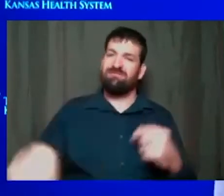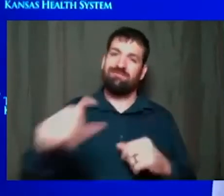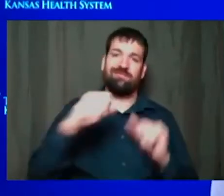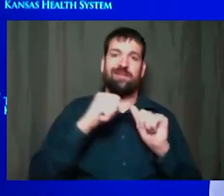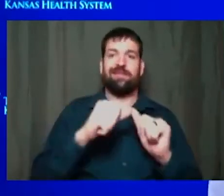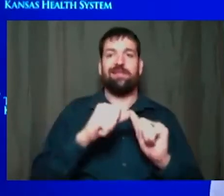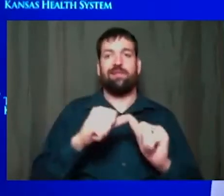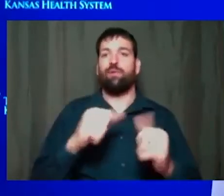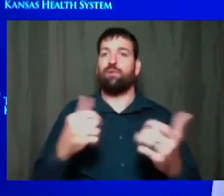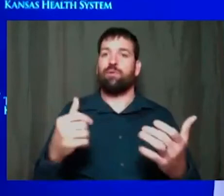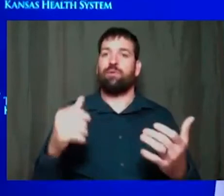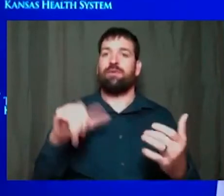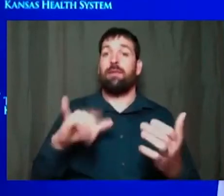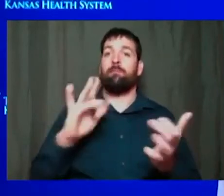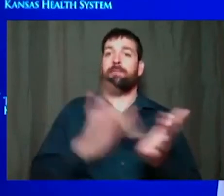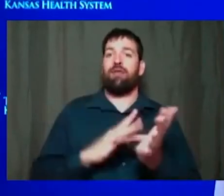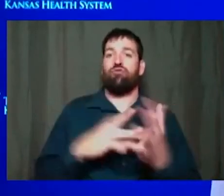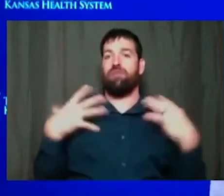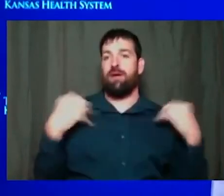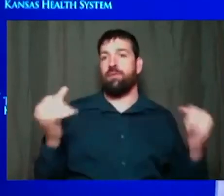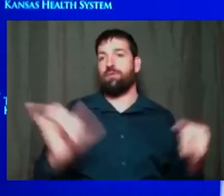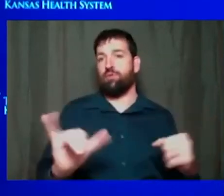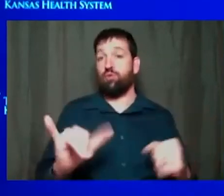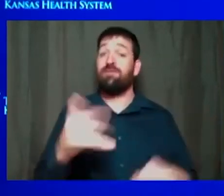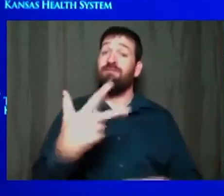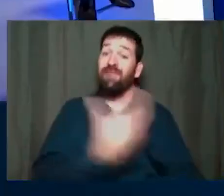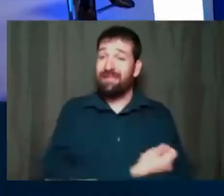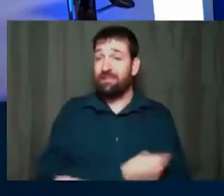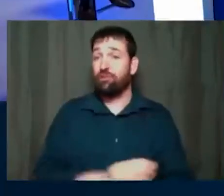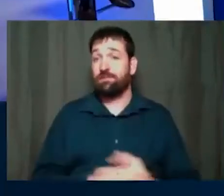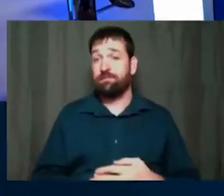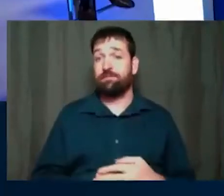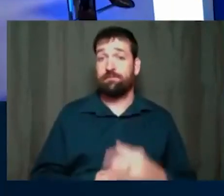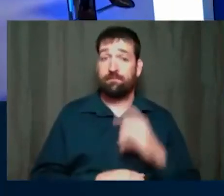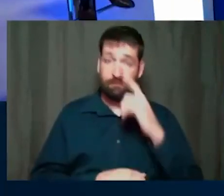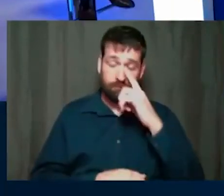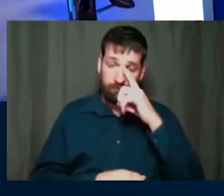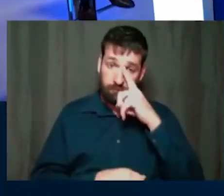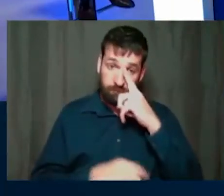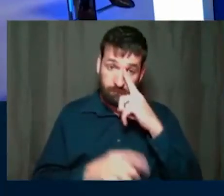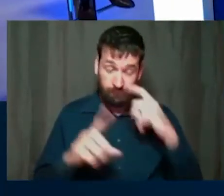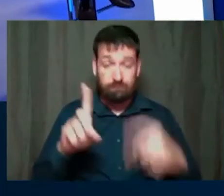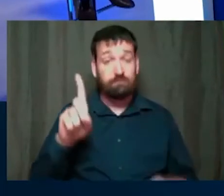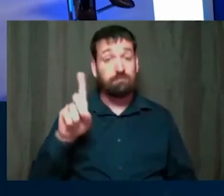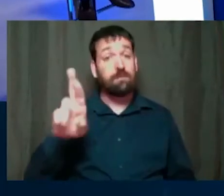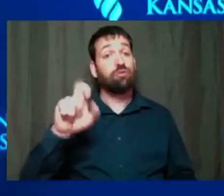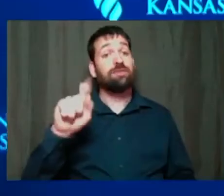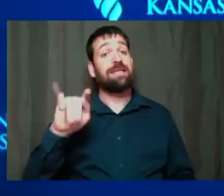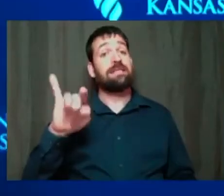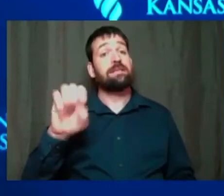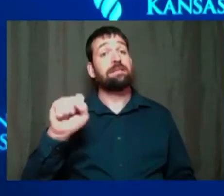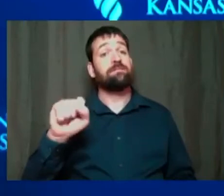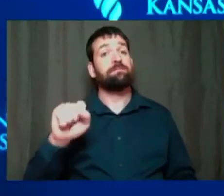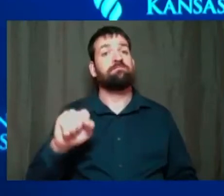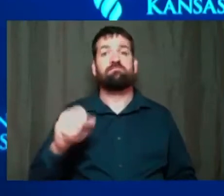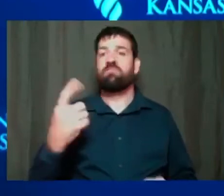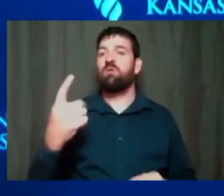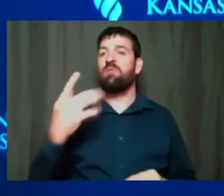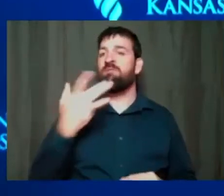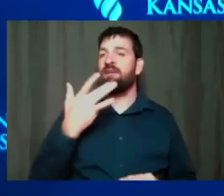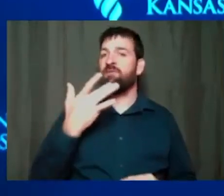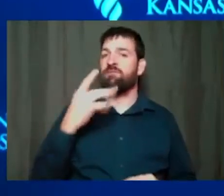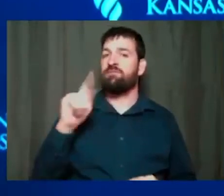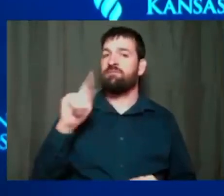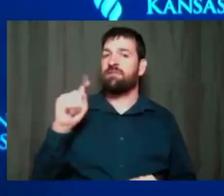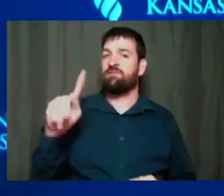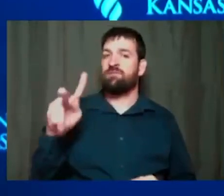that medical health as well, and get your vaccinations. Dr. Stites. One of my favorite television shows, Ted Lasso. Football